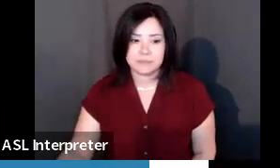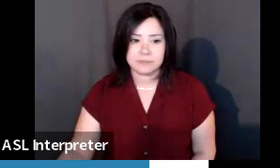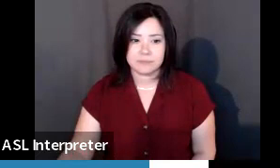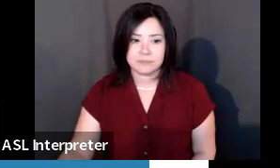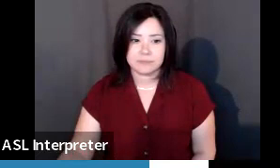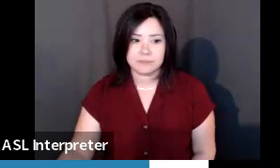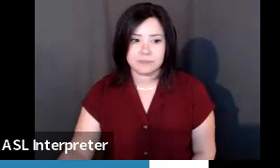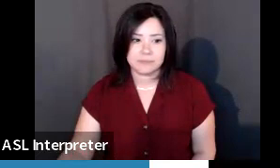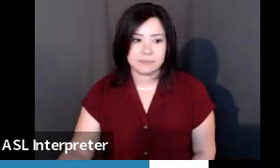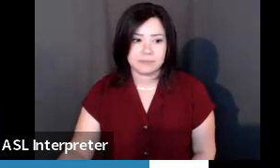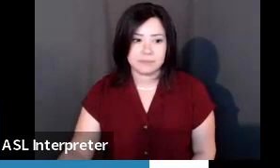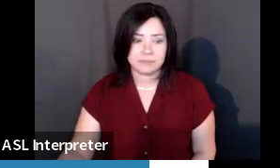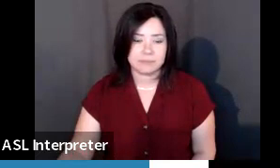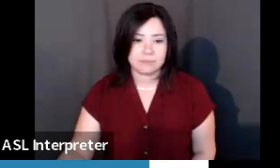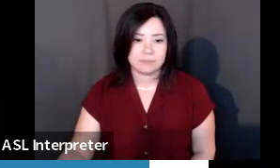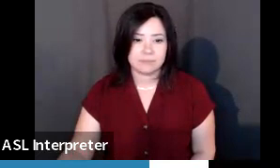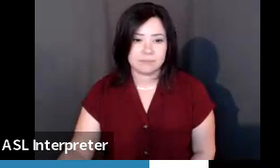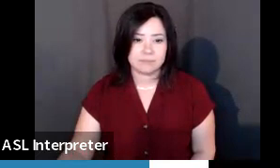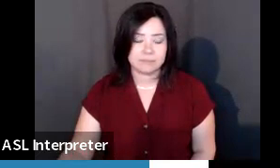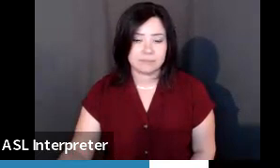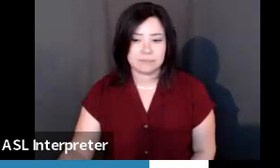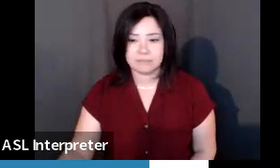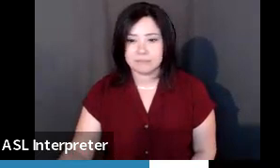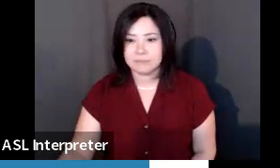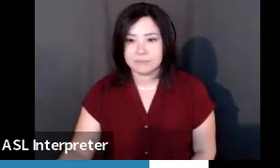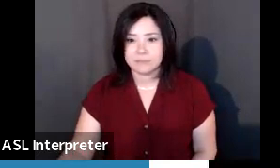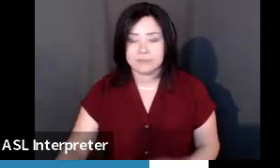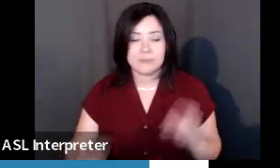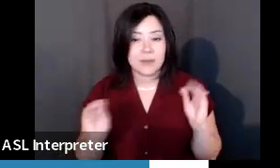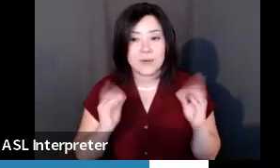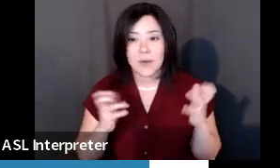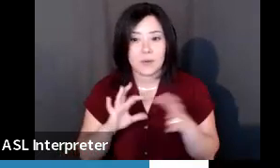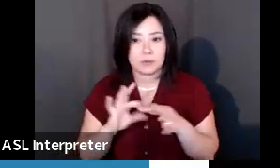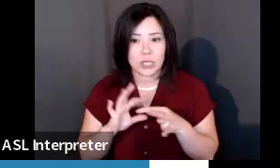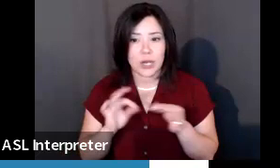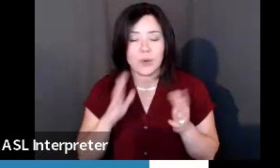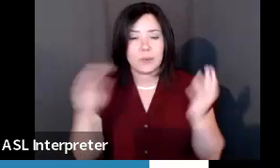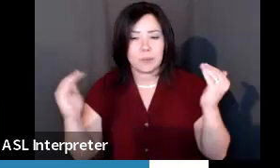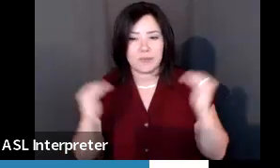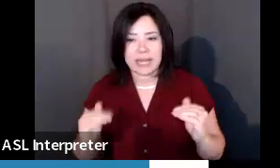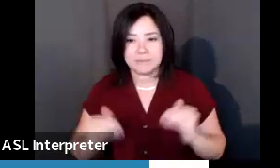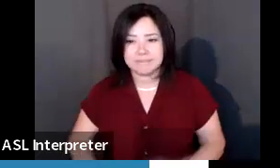All right, if no one has anything that they would like to share, we'll go ahead and move on.